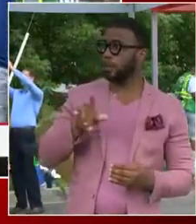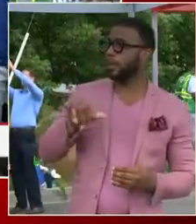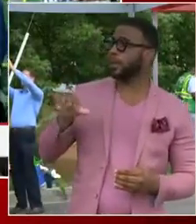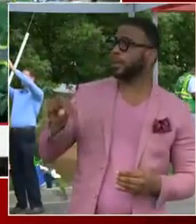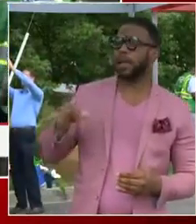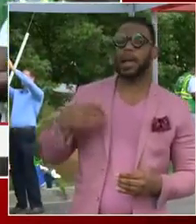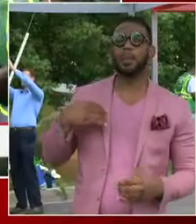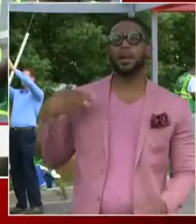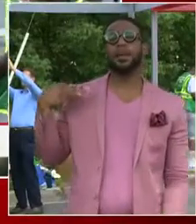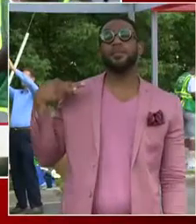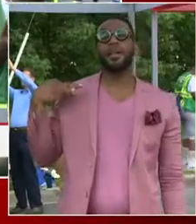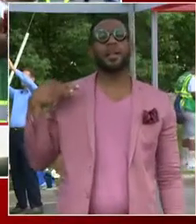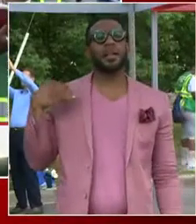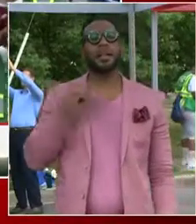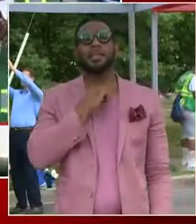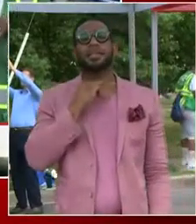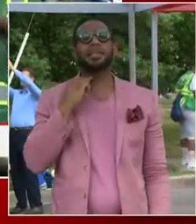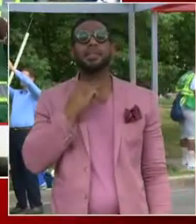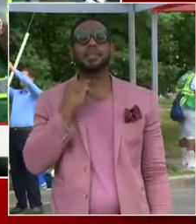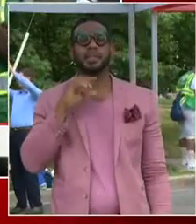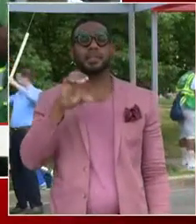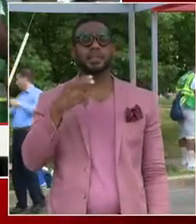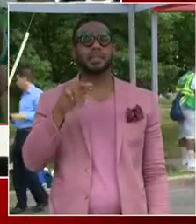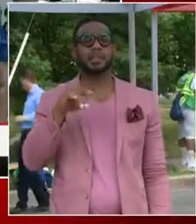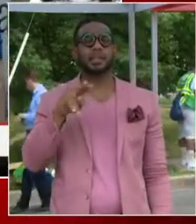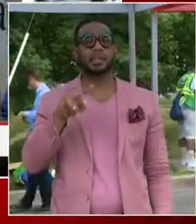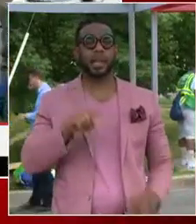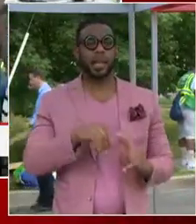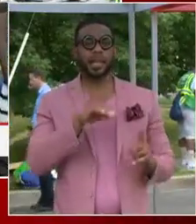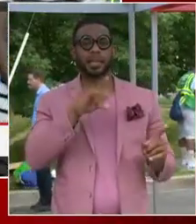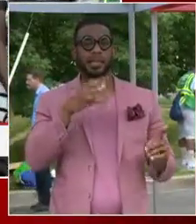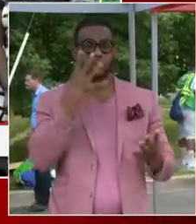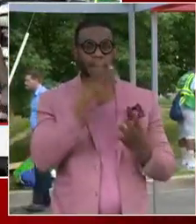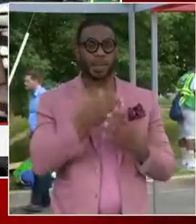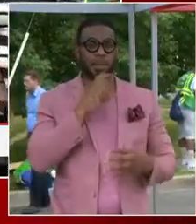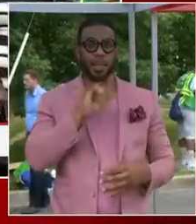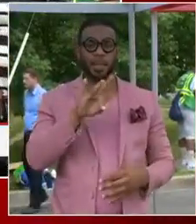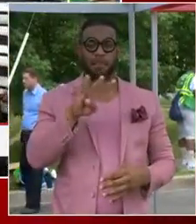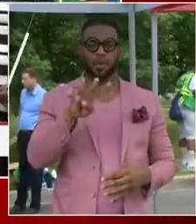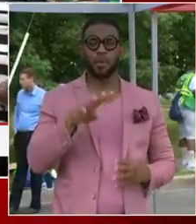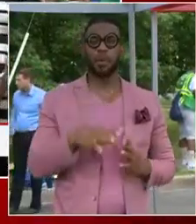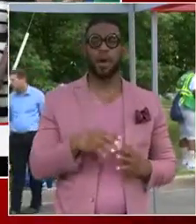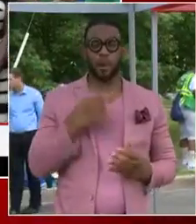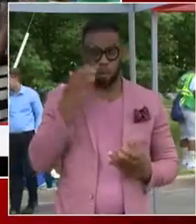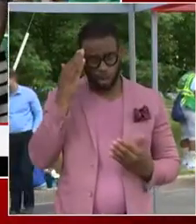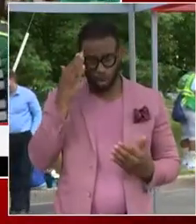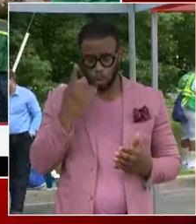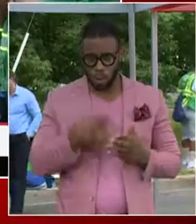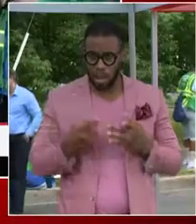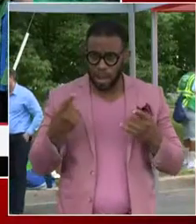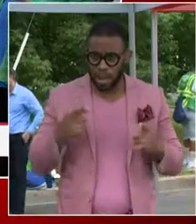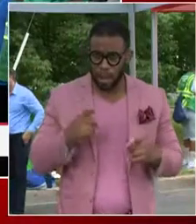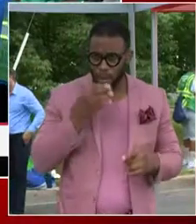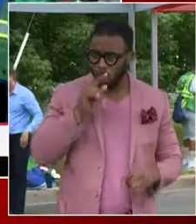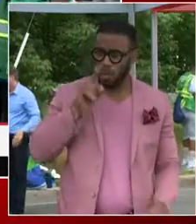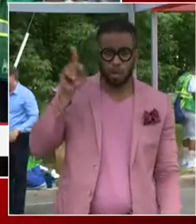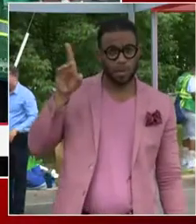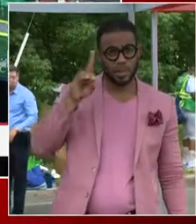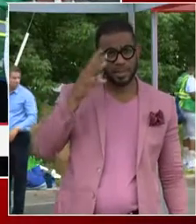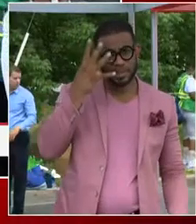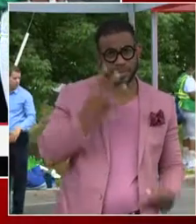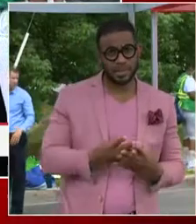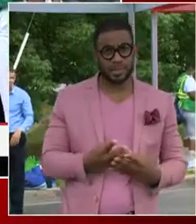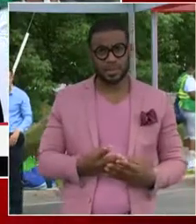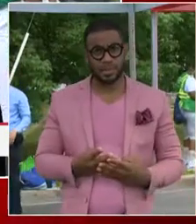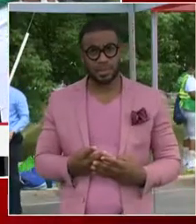I'm a volunteer chaplain at DC Jail. I'm 84 years old. And I want to know what's happening over there at DC